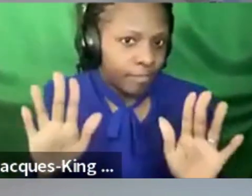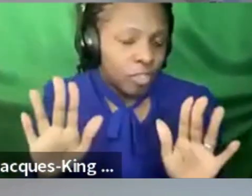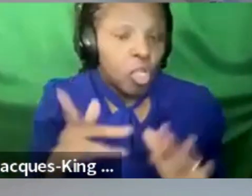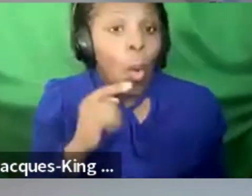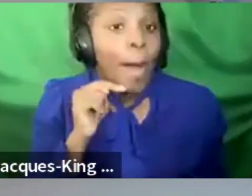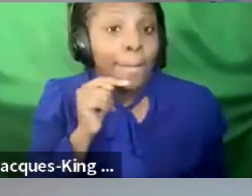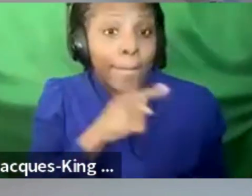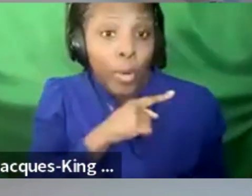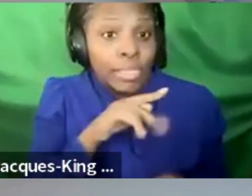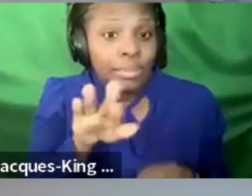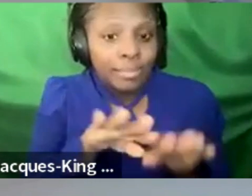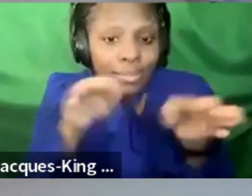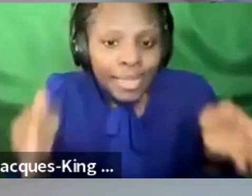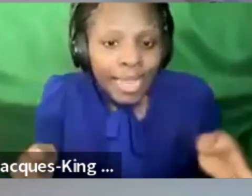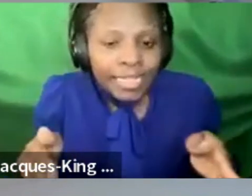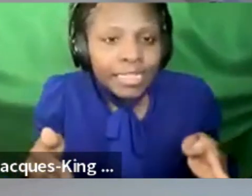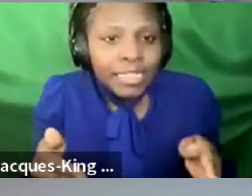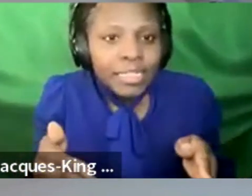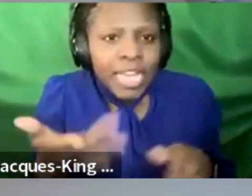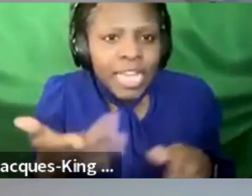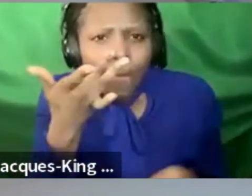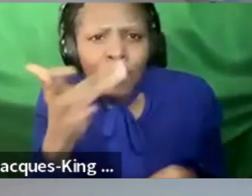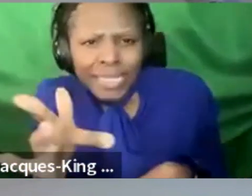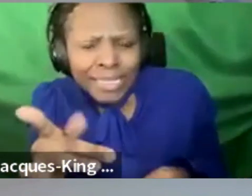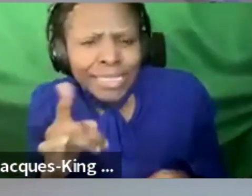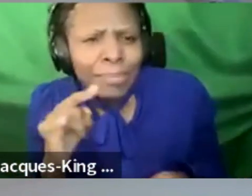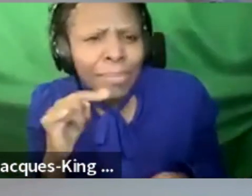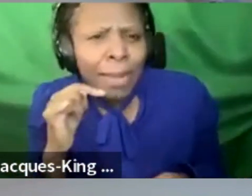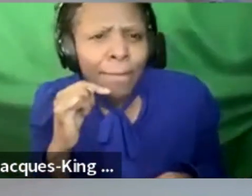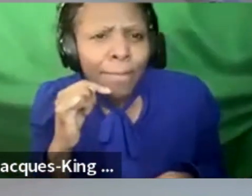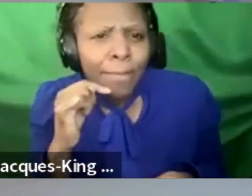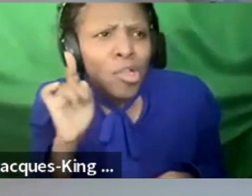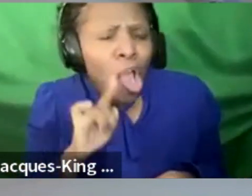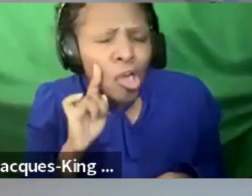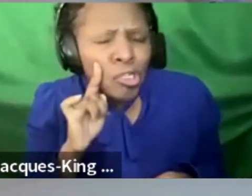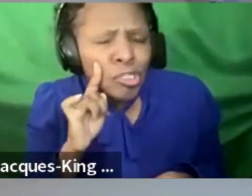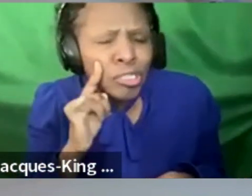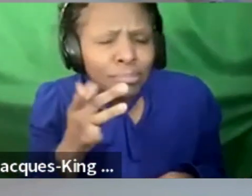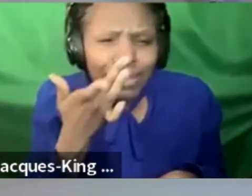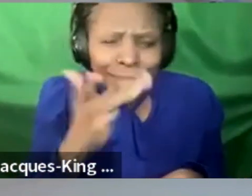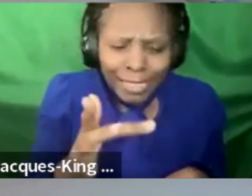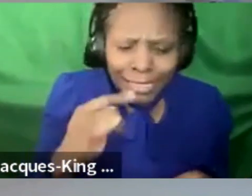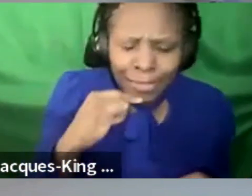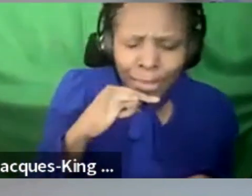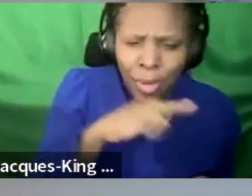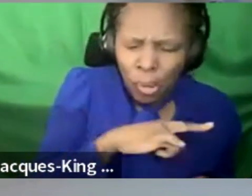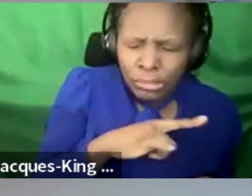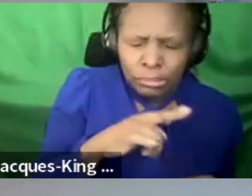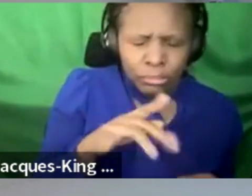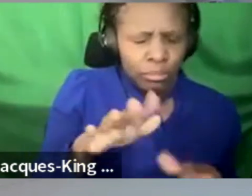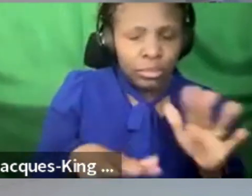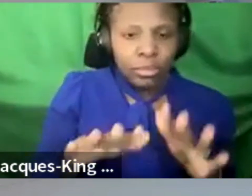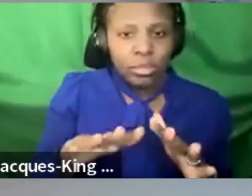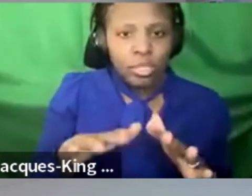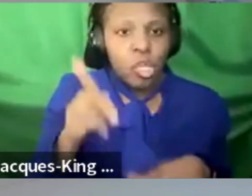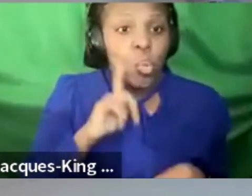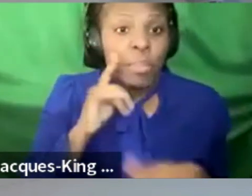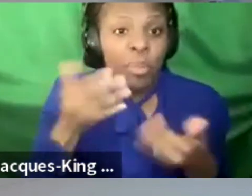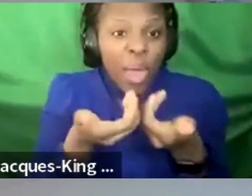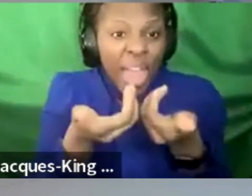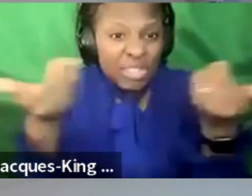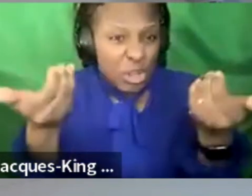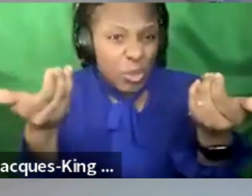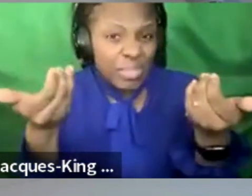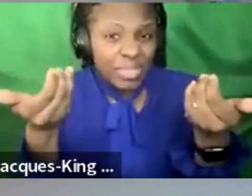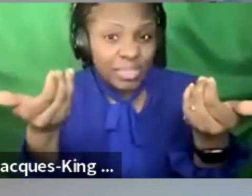boys on stage, pretending to be girls, pretending to be boys, pretending to be girls. I mean, the layers were so intense. And the very fact that women were excluded